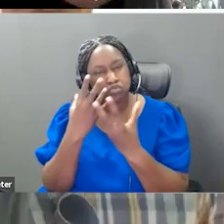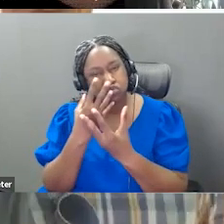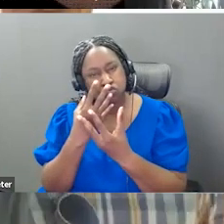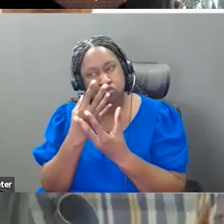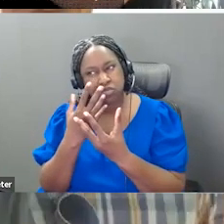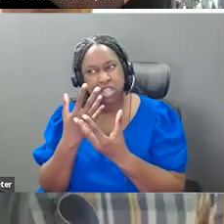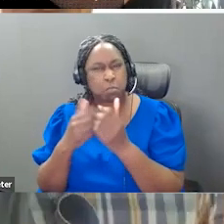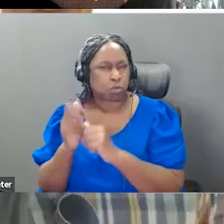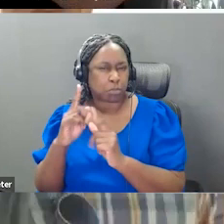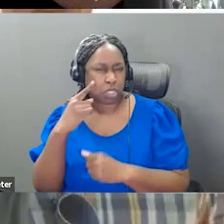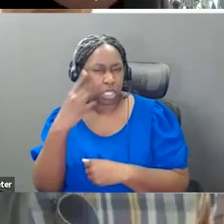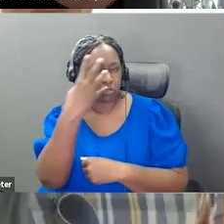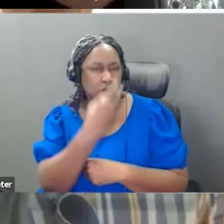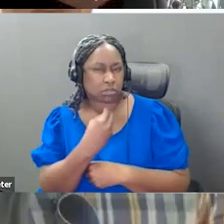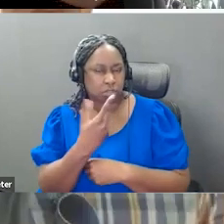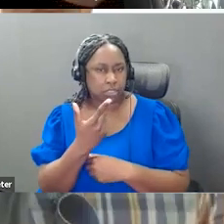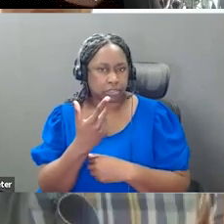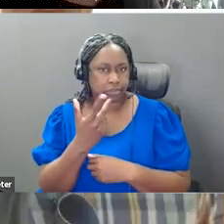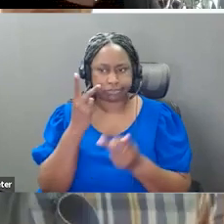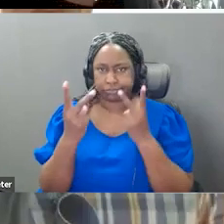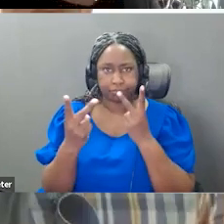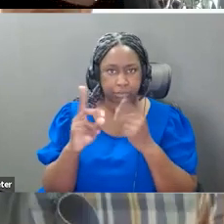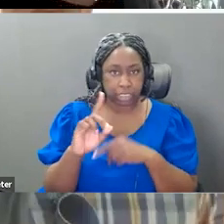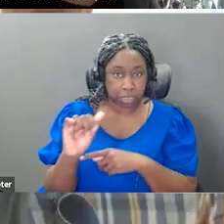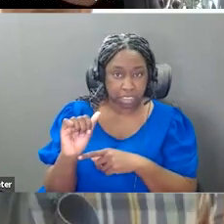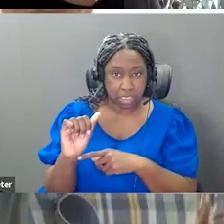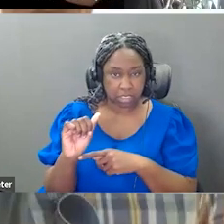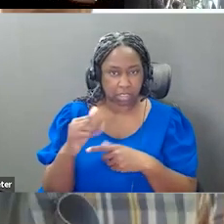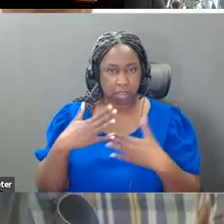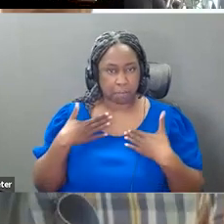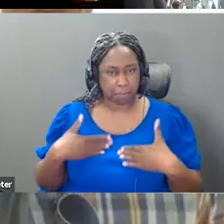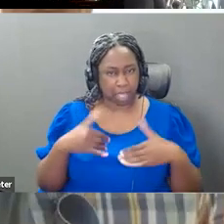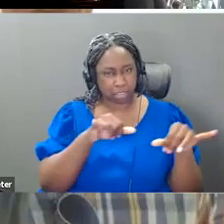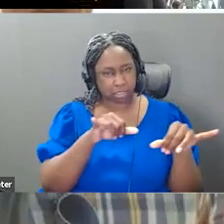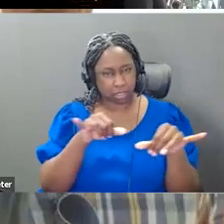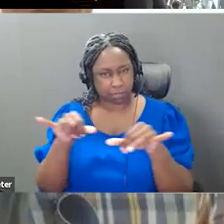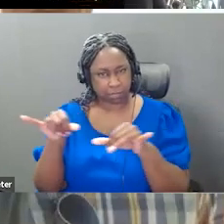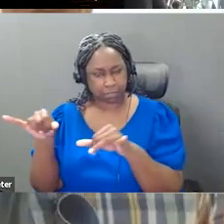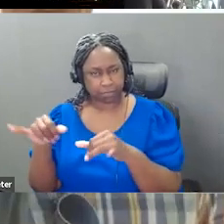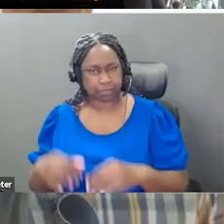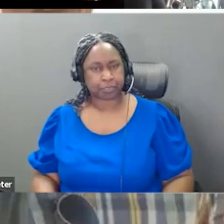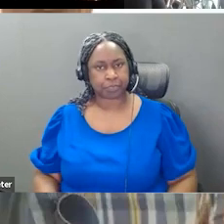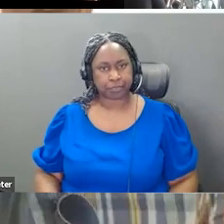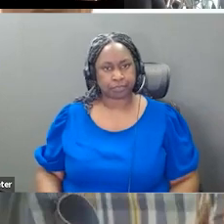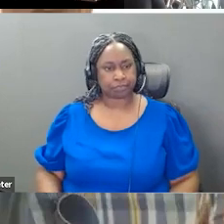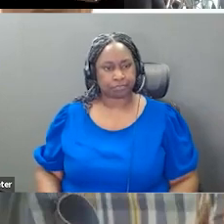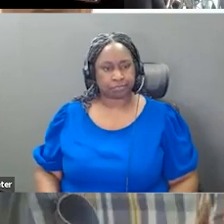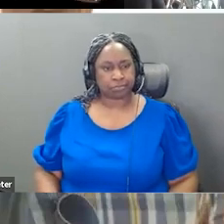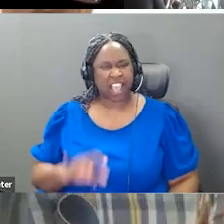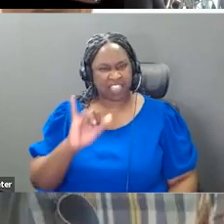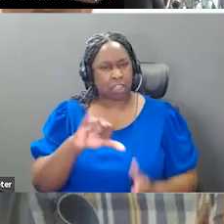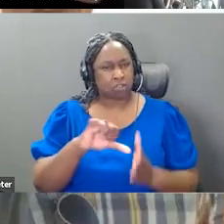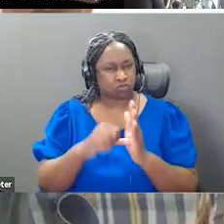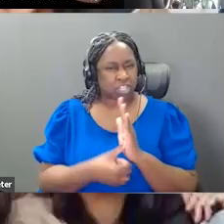least don't have a visible disability, all have the same body type. So this reinforces that as